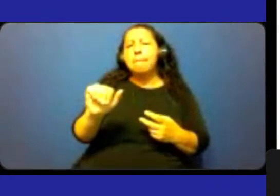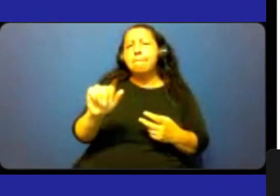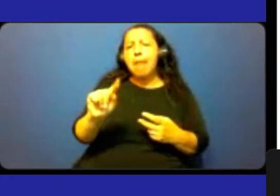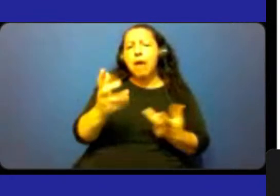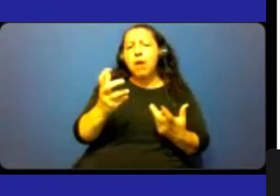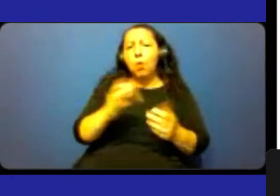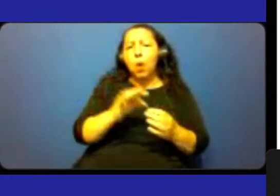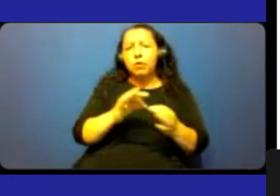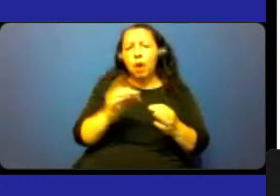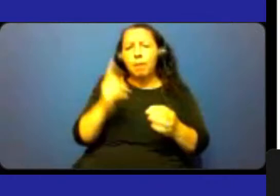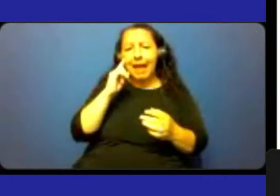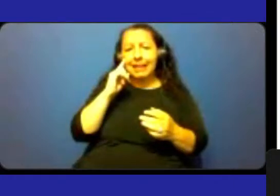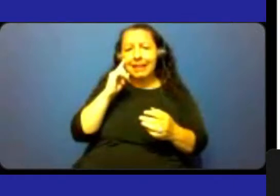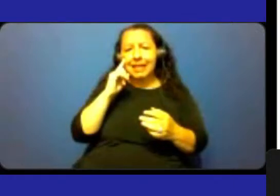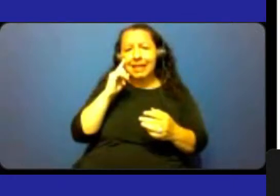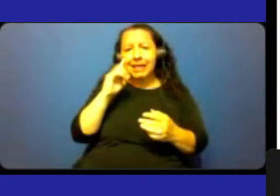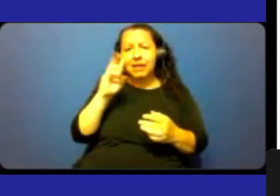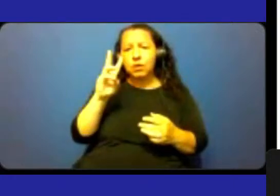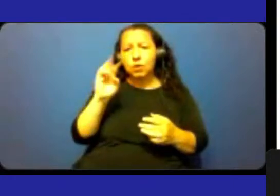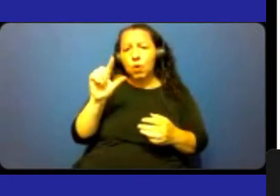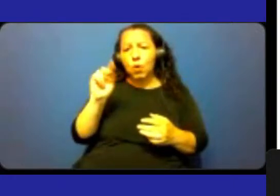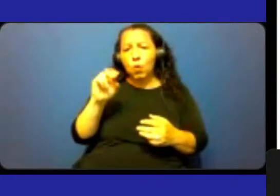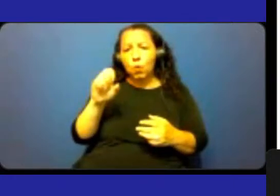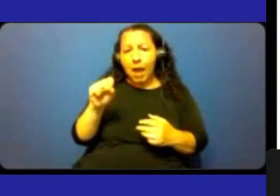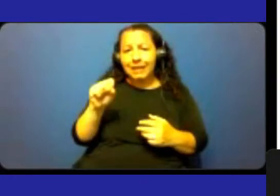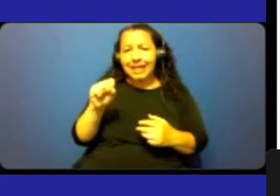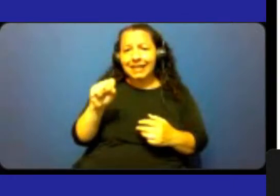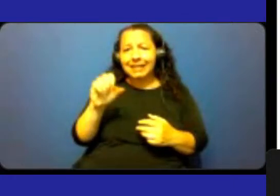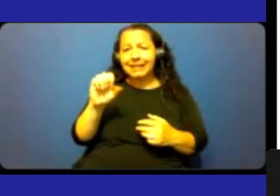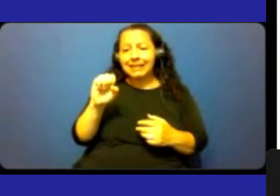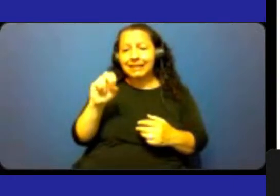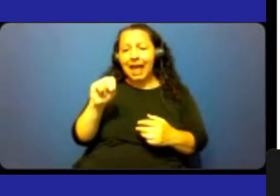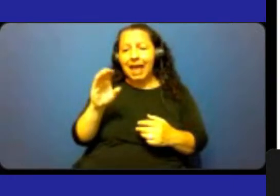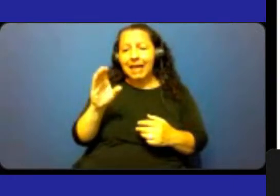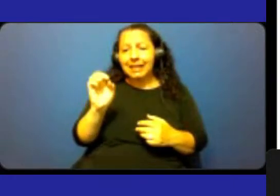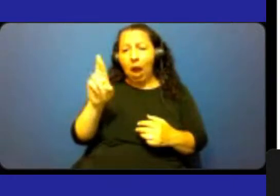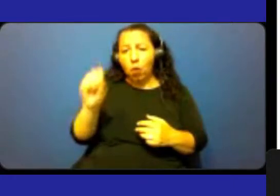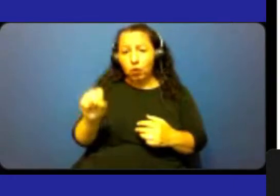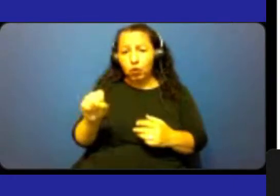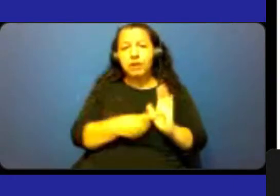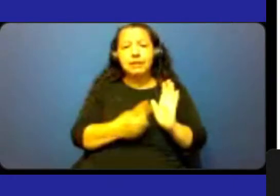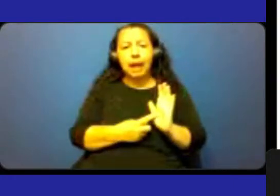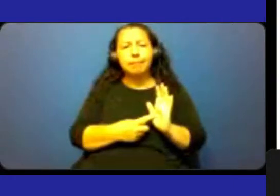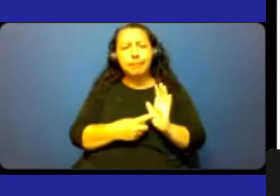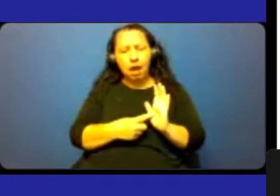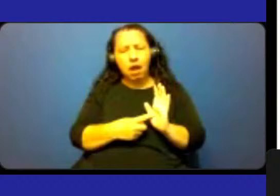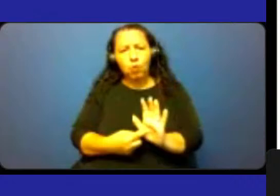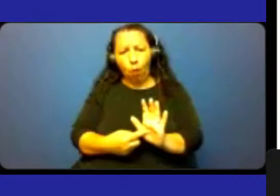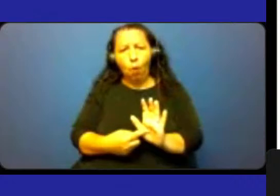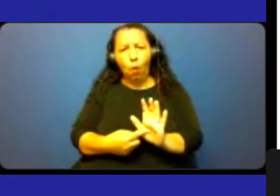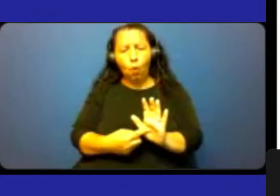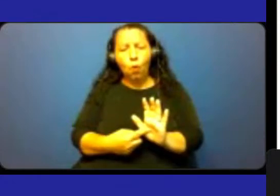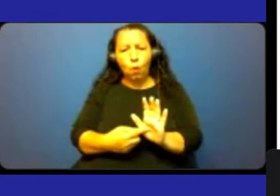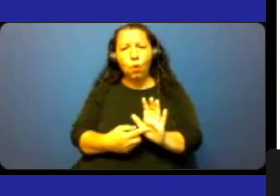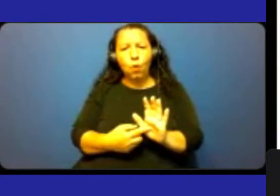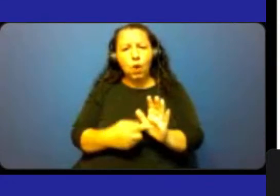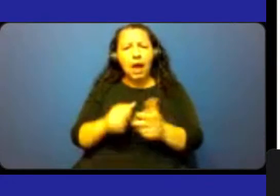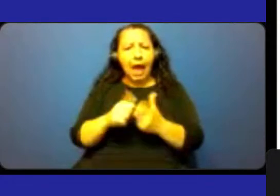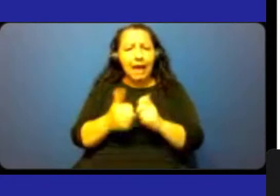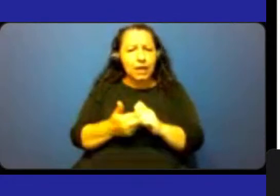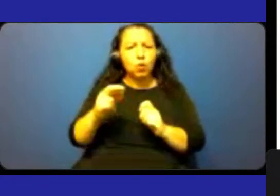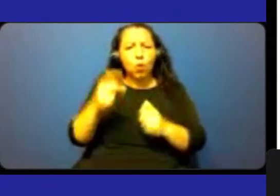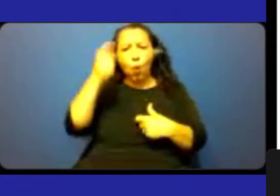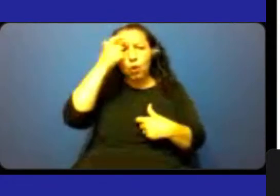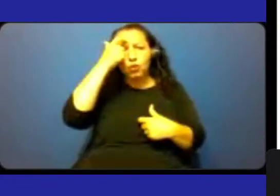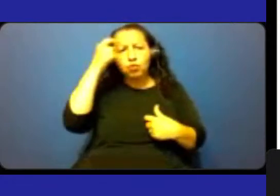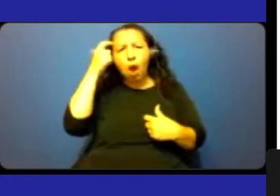think the wellness encounters sometimes indicate that there's an issue or trauma